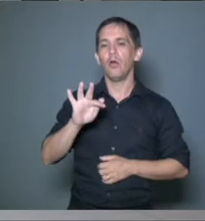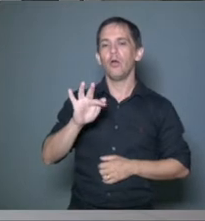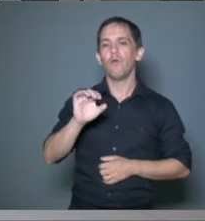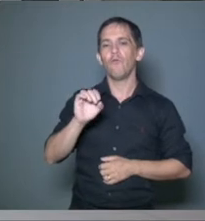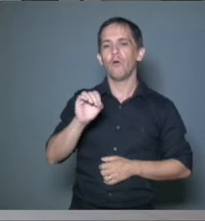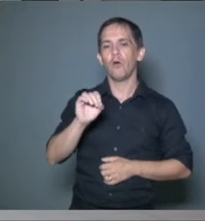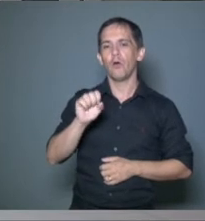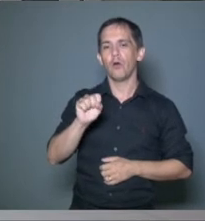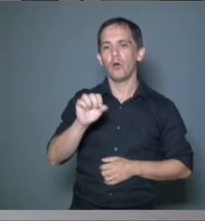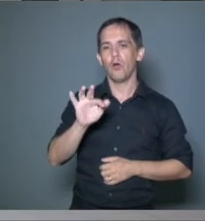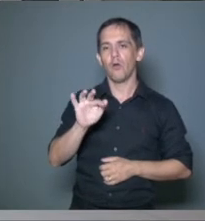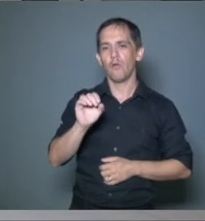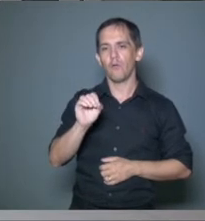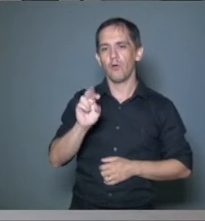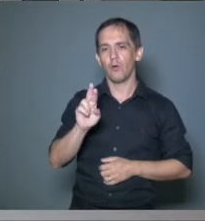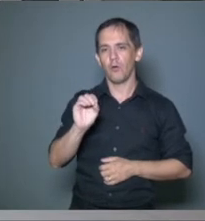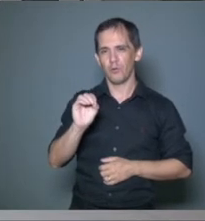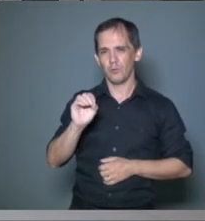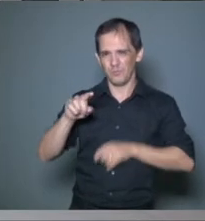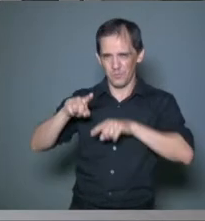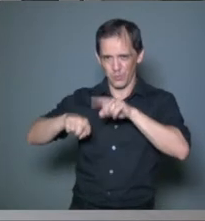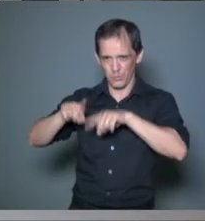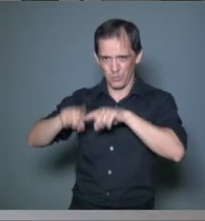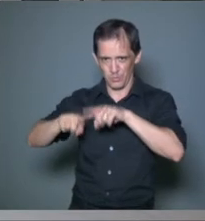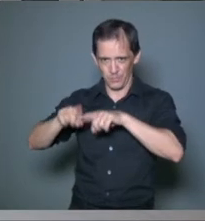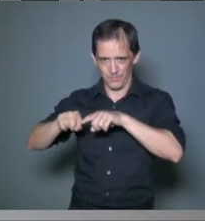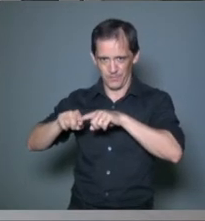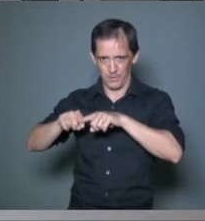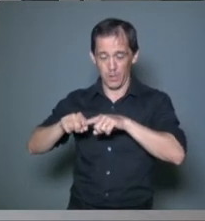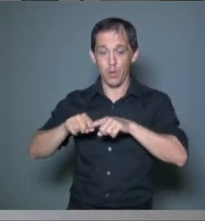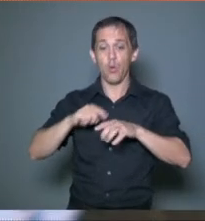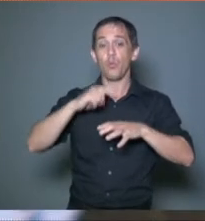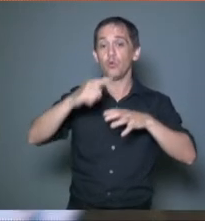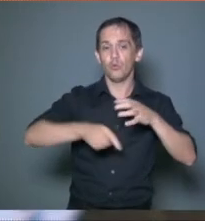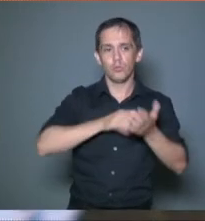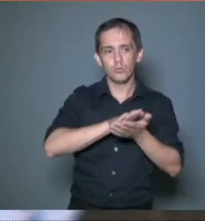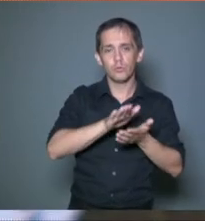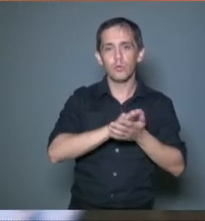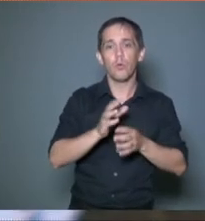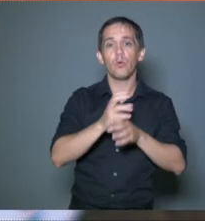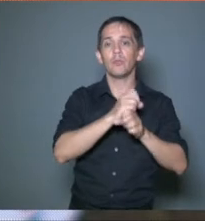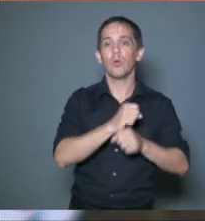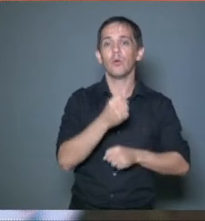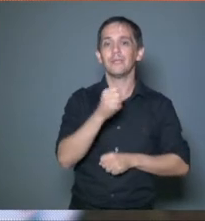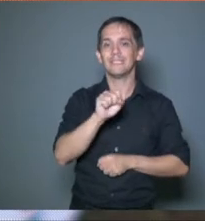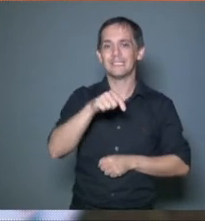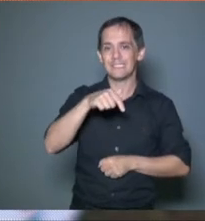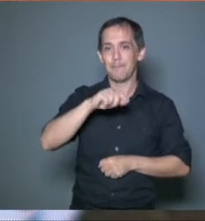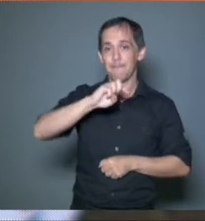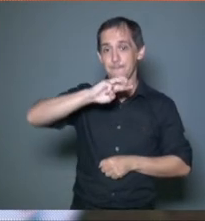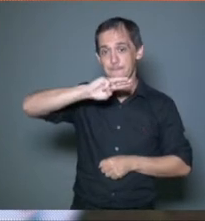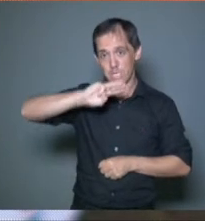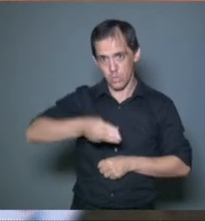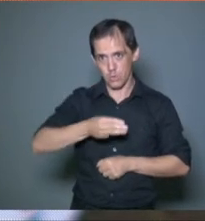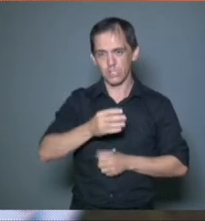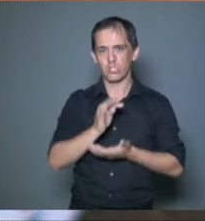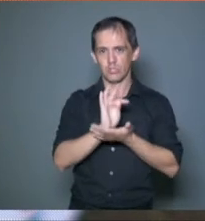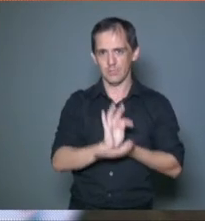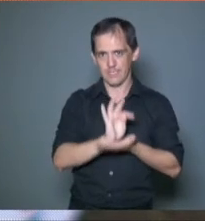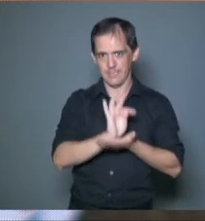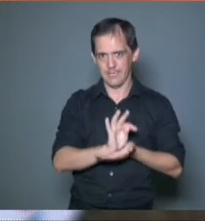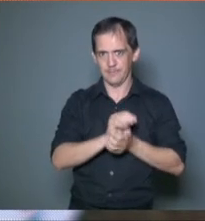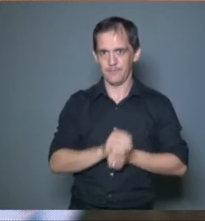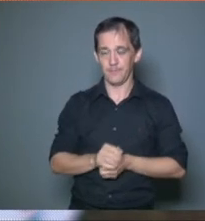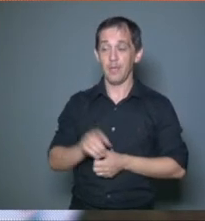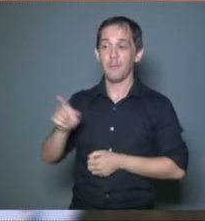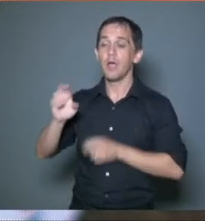second component, P, phosphorus, out of the 87 million tons the world produces, Russia and